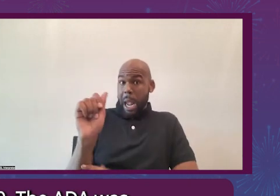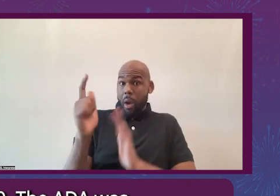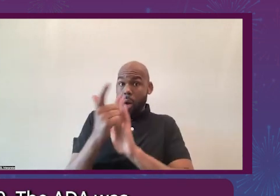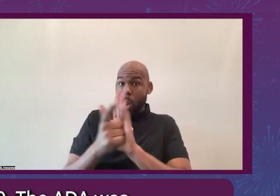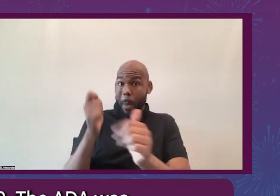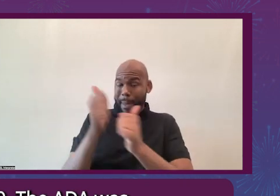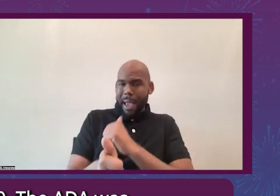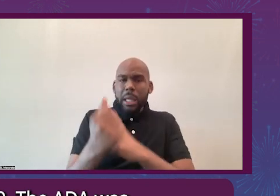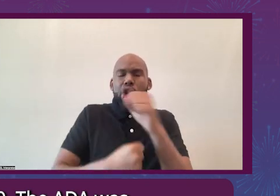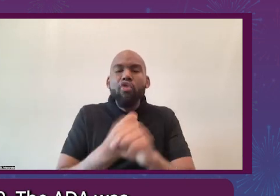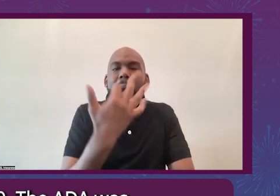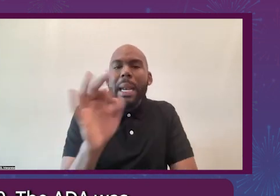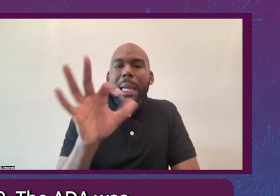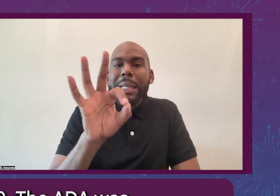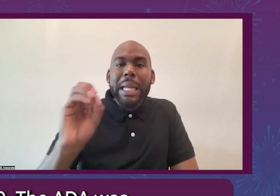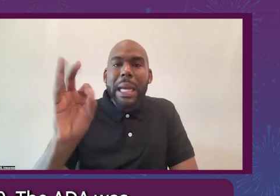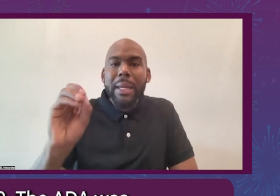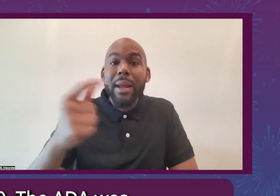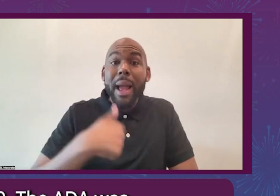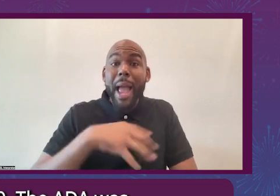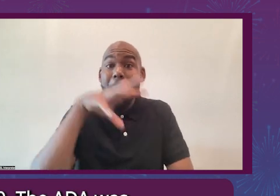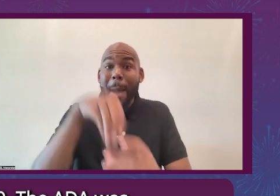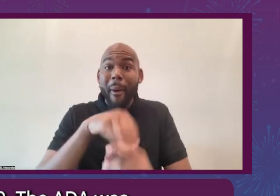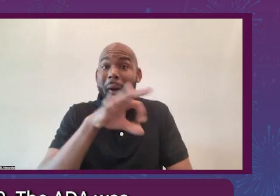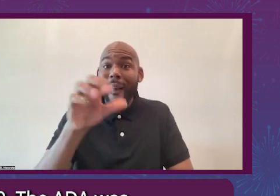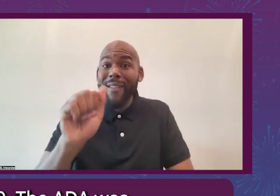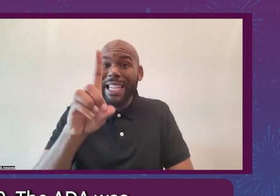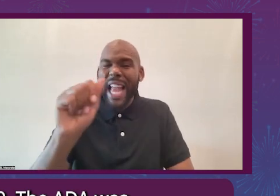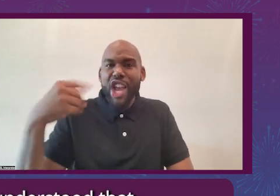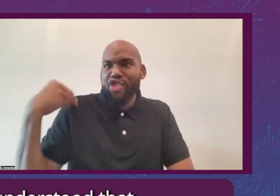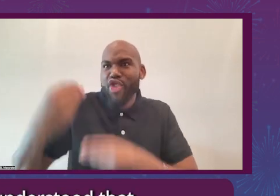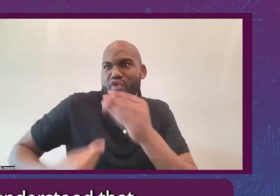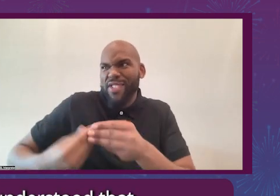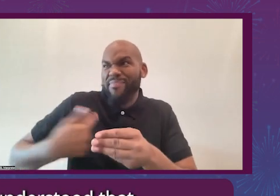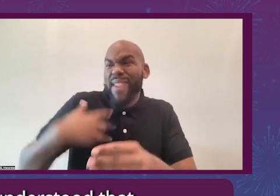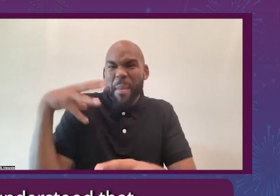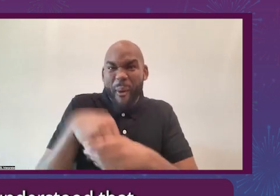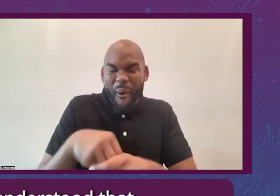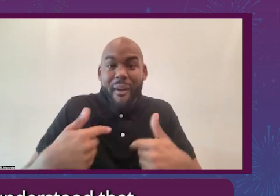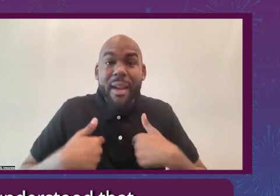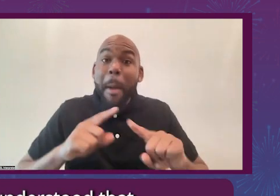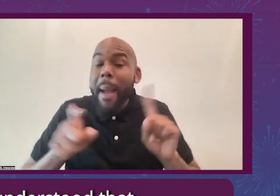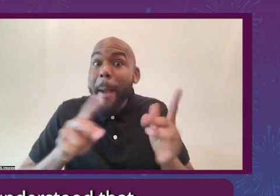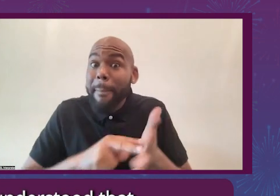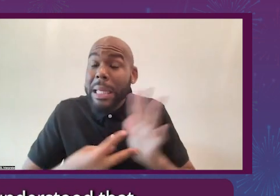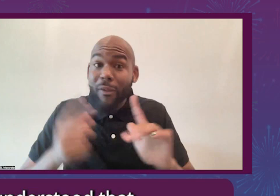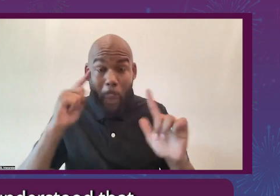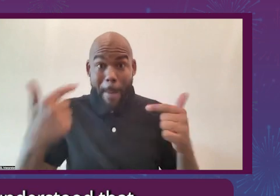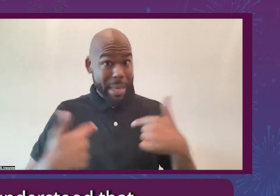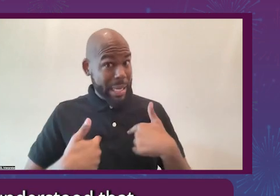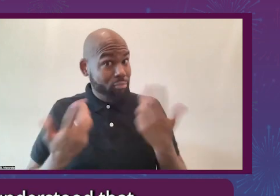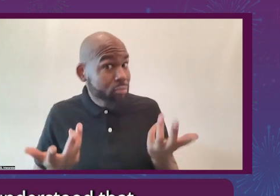1990, and I'm a part of the ADA generation. What that means to me is that